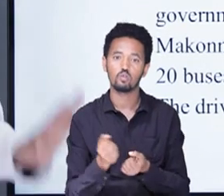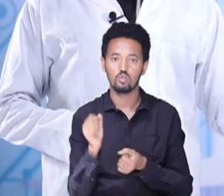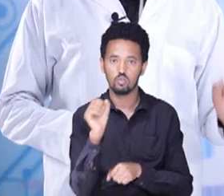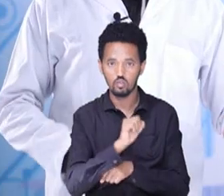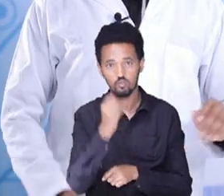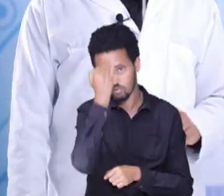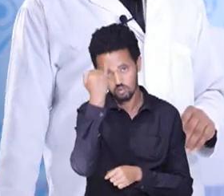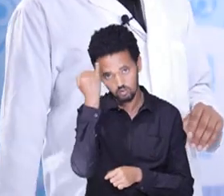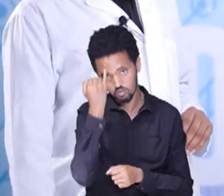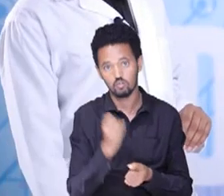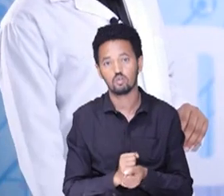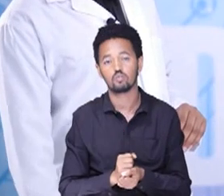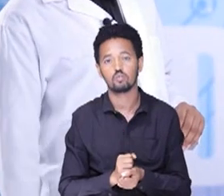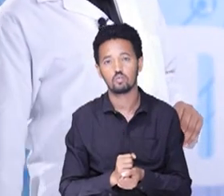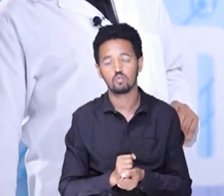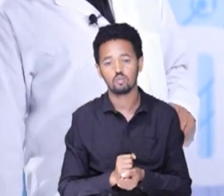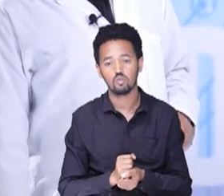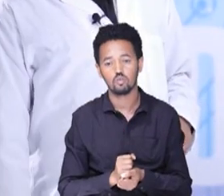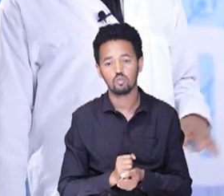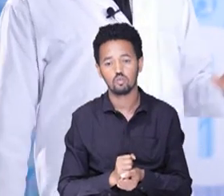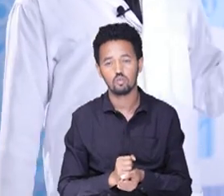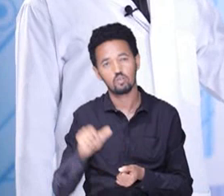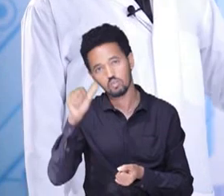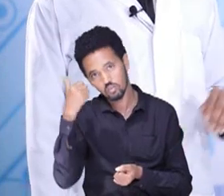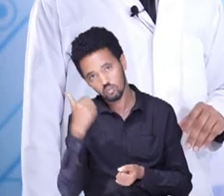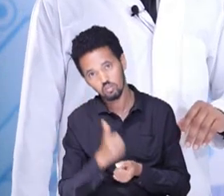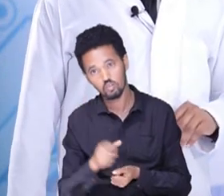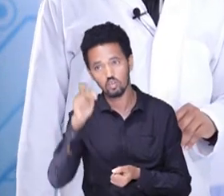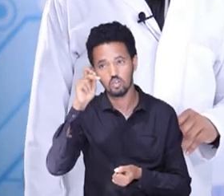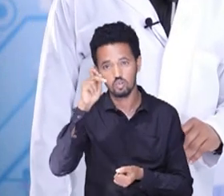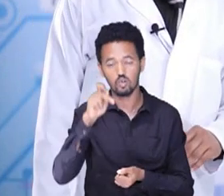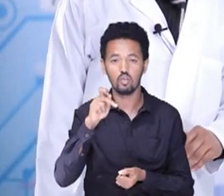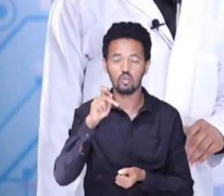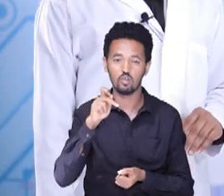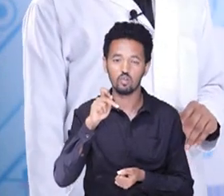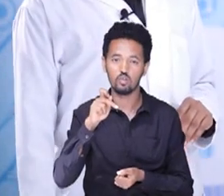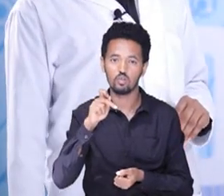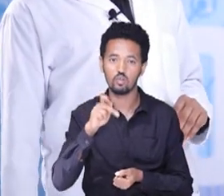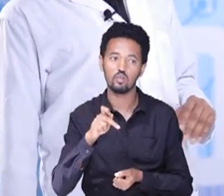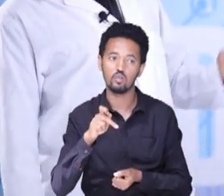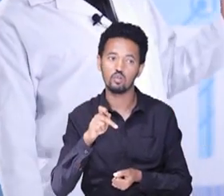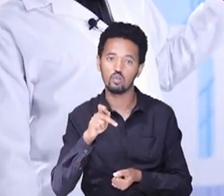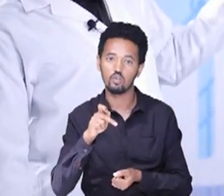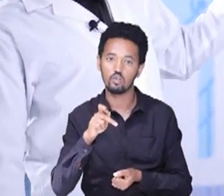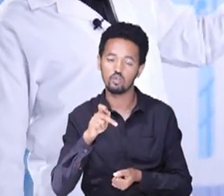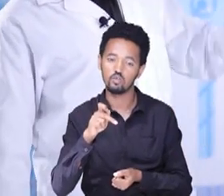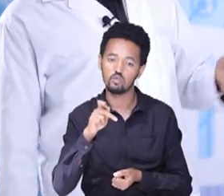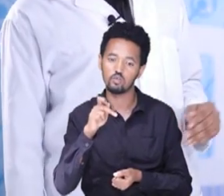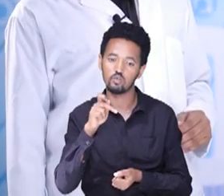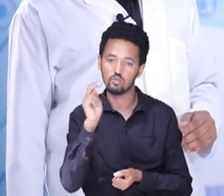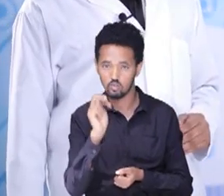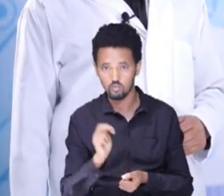drivers and the mechanics are Italians. The other one, Dutch company, HVA. HVA company was